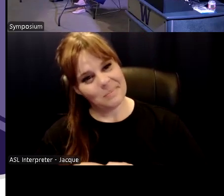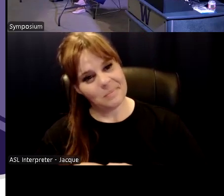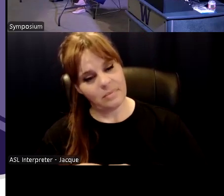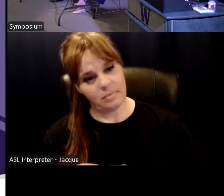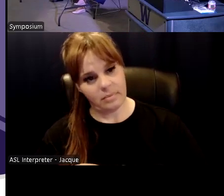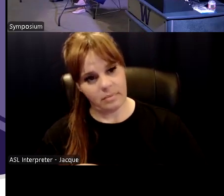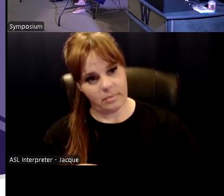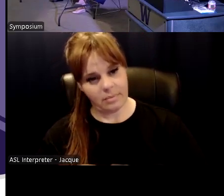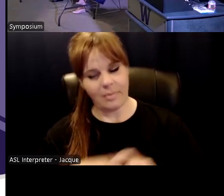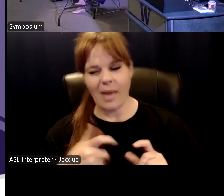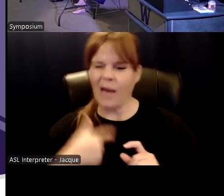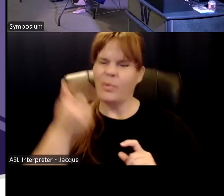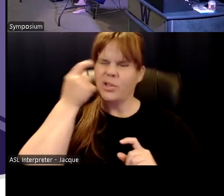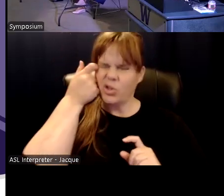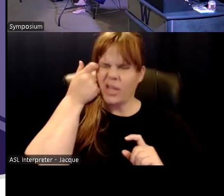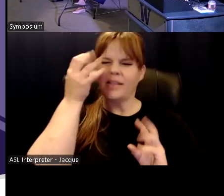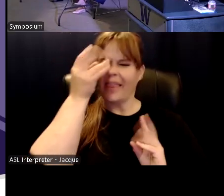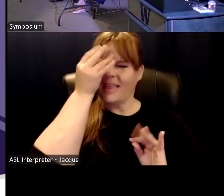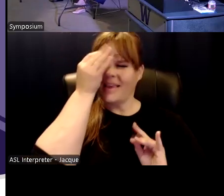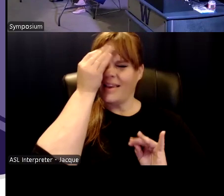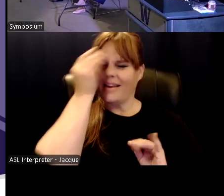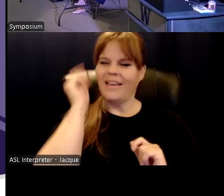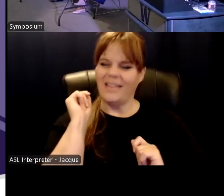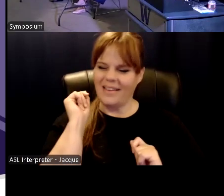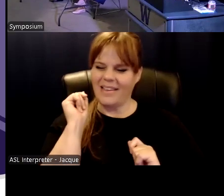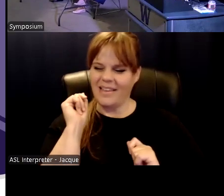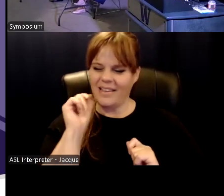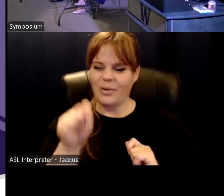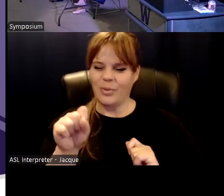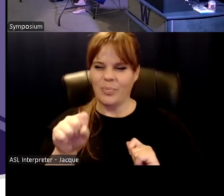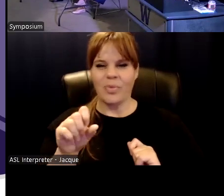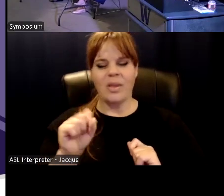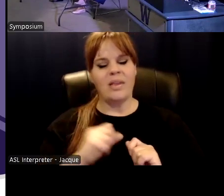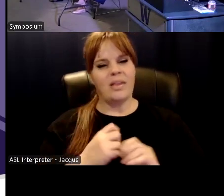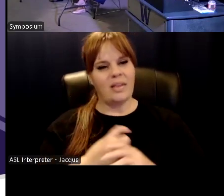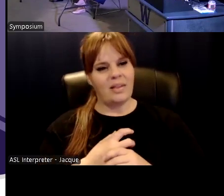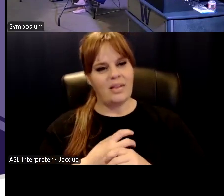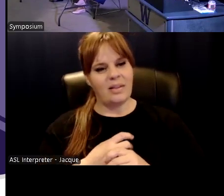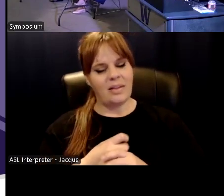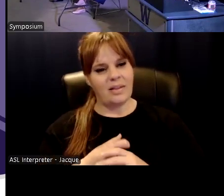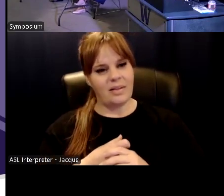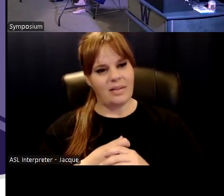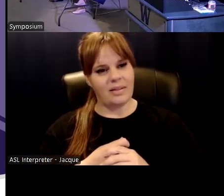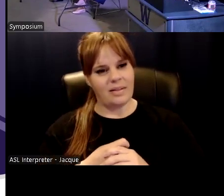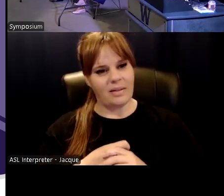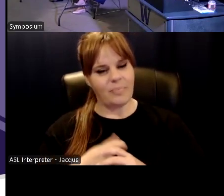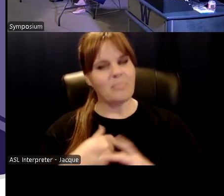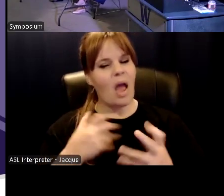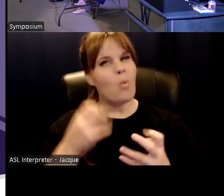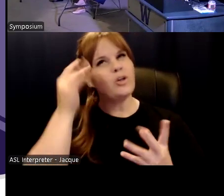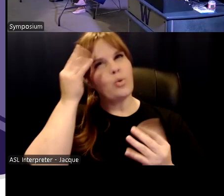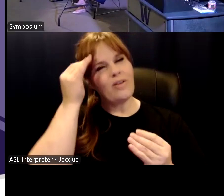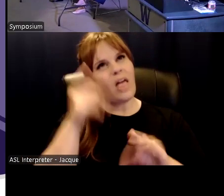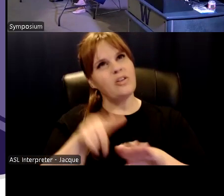Well, I was just thinking, Anita. So yeah, great that I want to reflect longer to answer